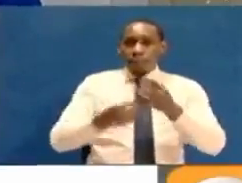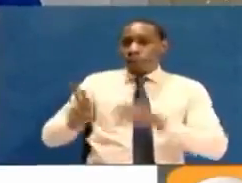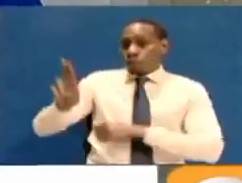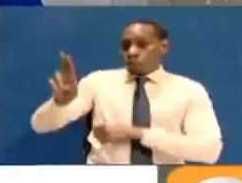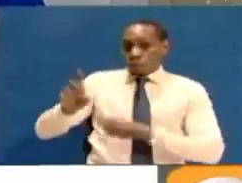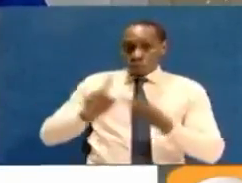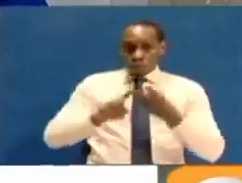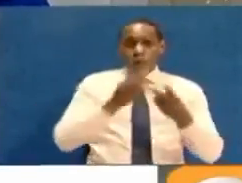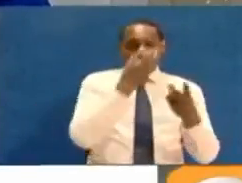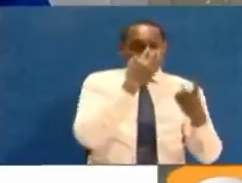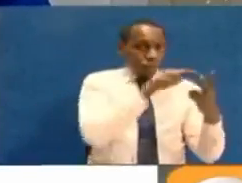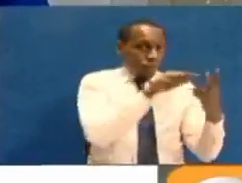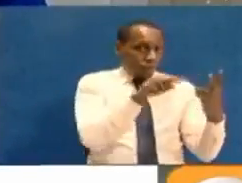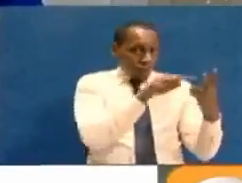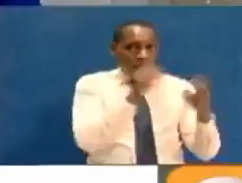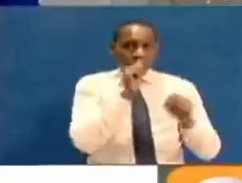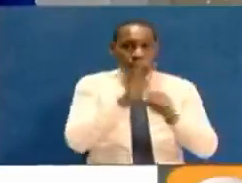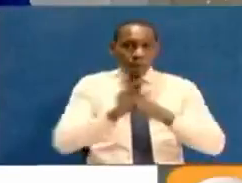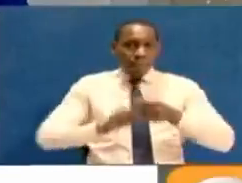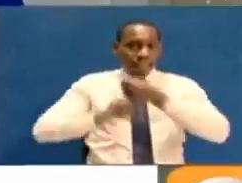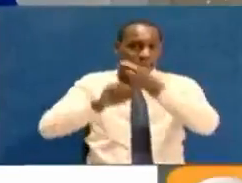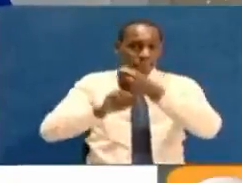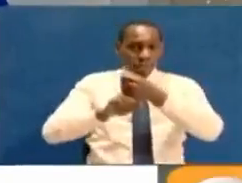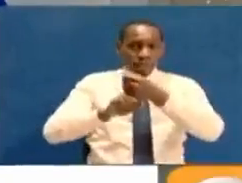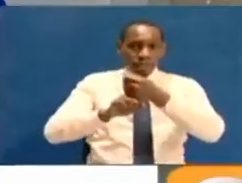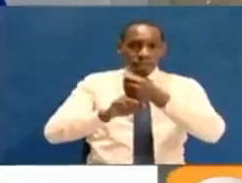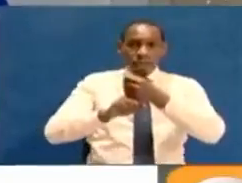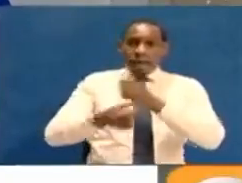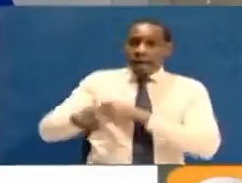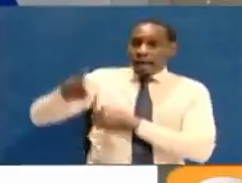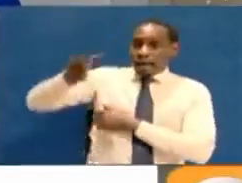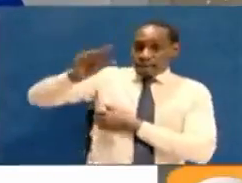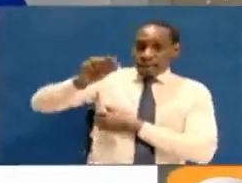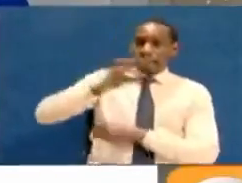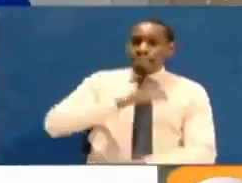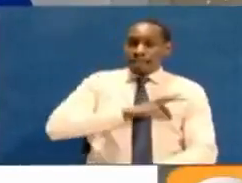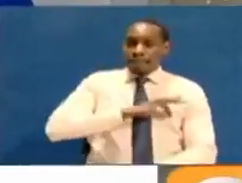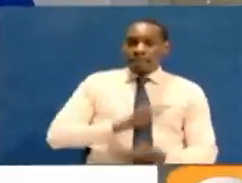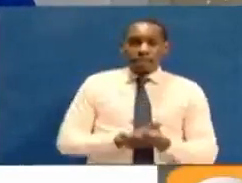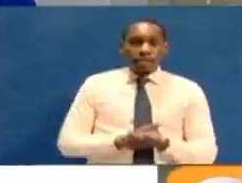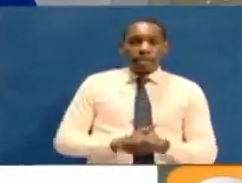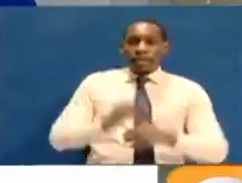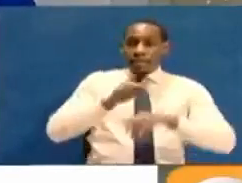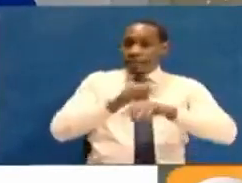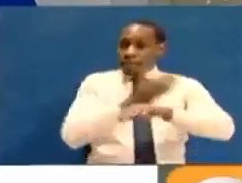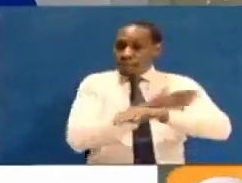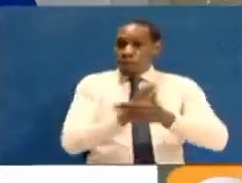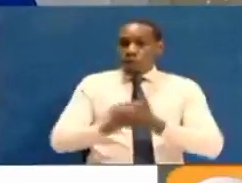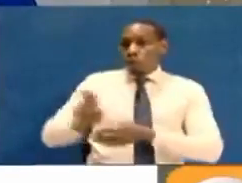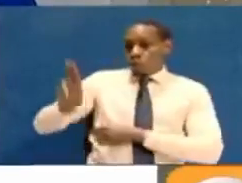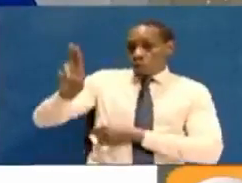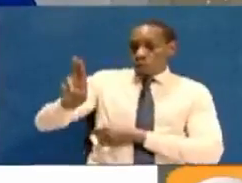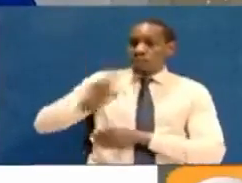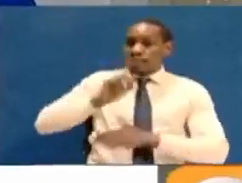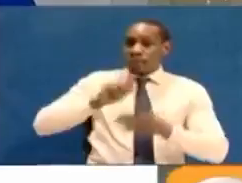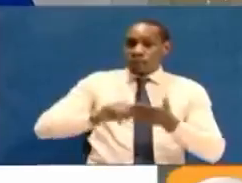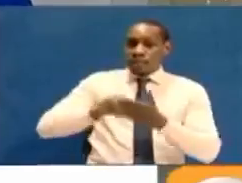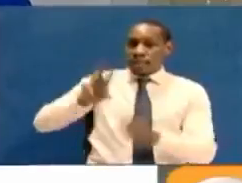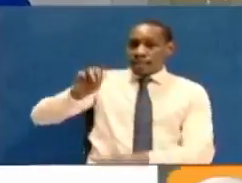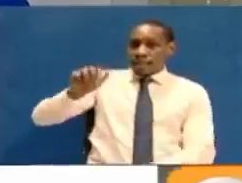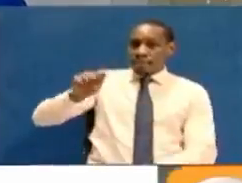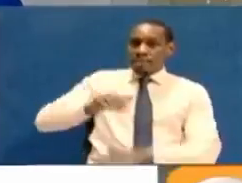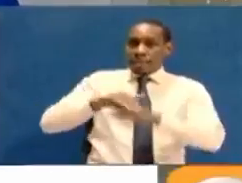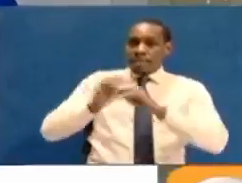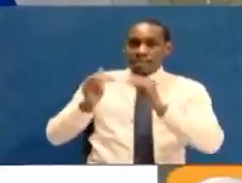his deputy pledged to support this push for the added benefits. At the time, President Uhuru Kenyatta said MCAs should get